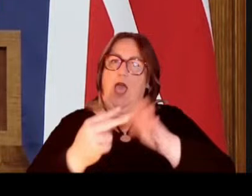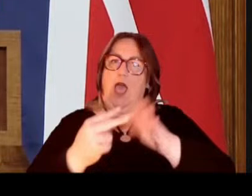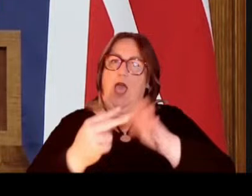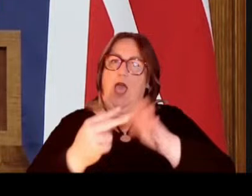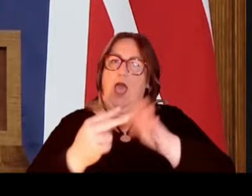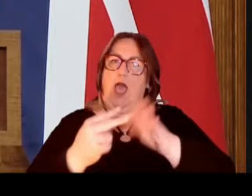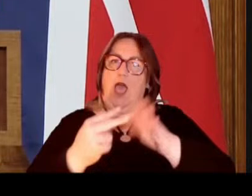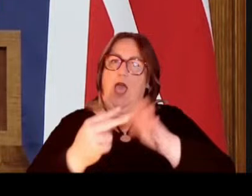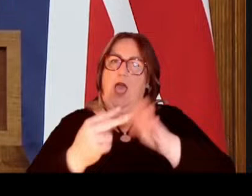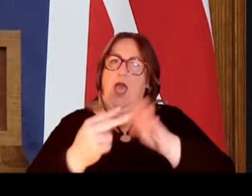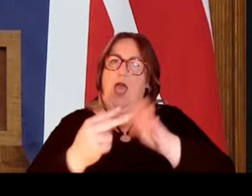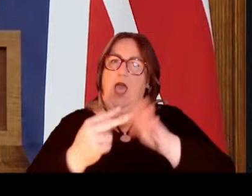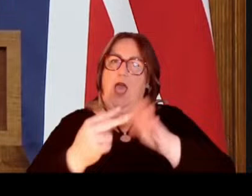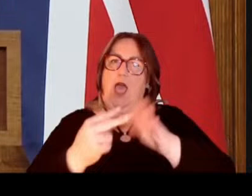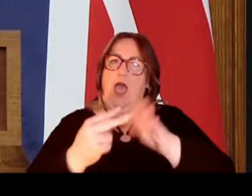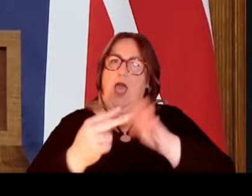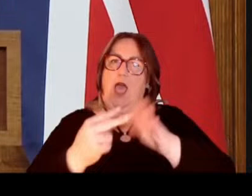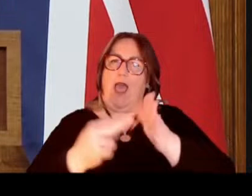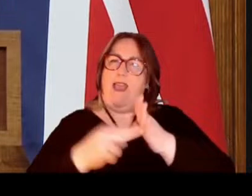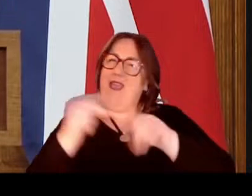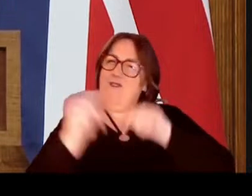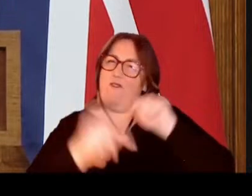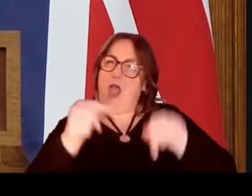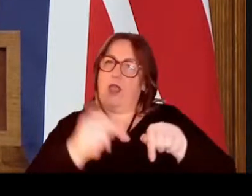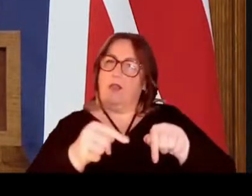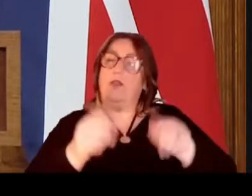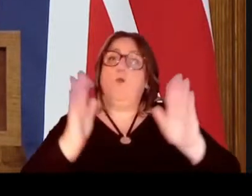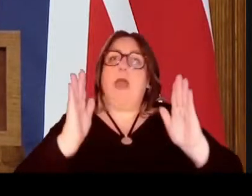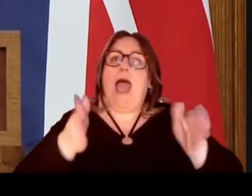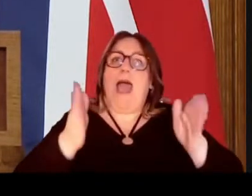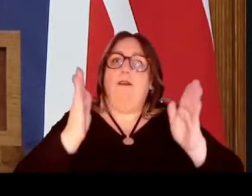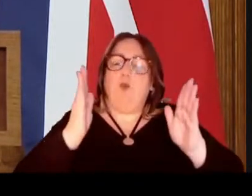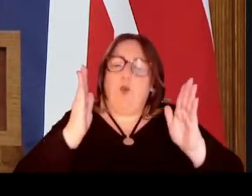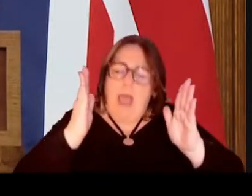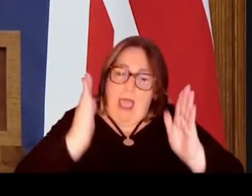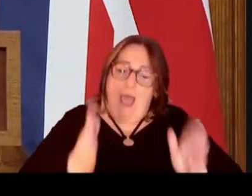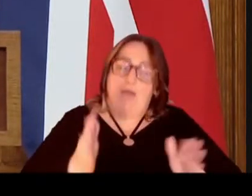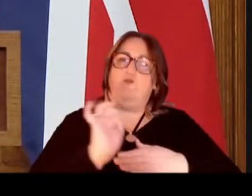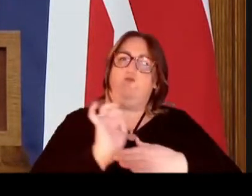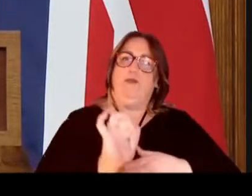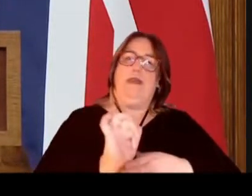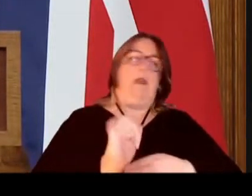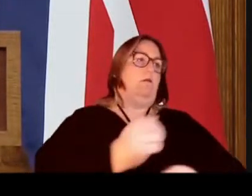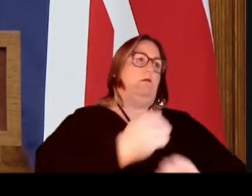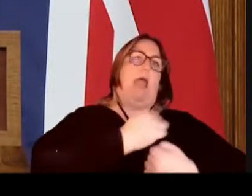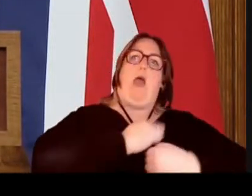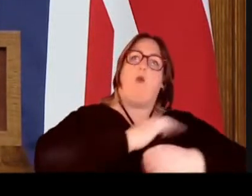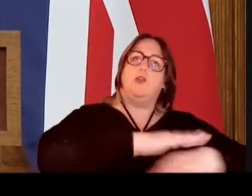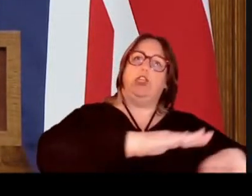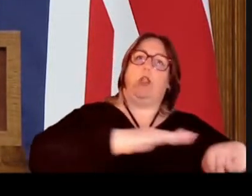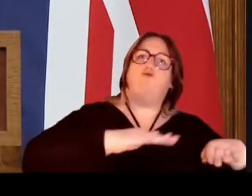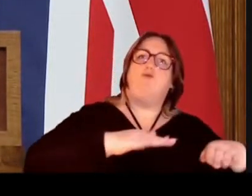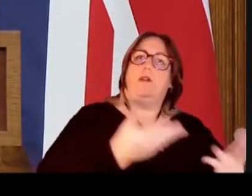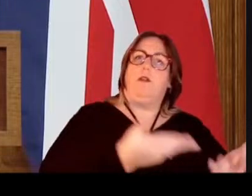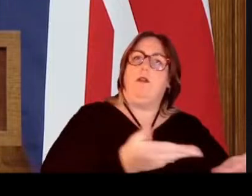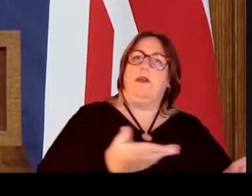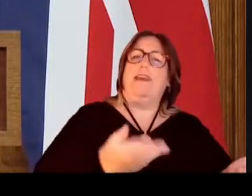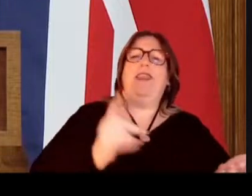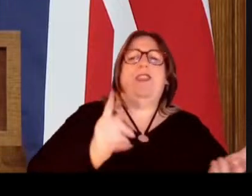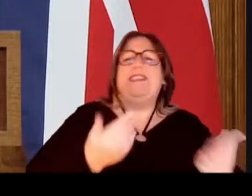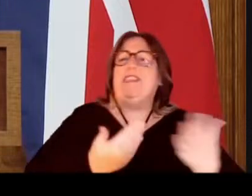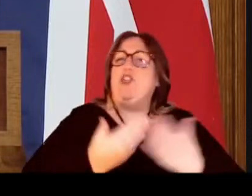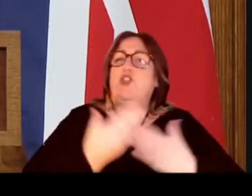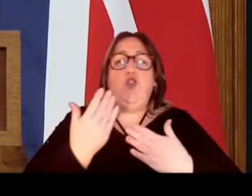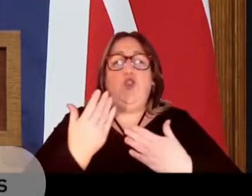keep coming back to it. It's not what we would have usually thought of as terrorism